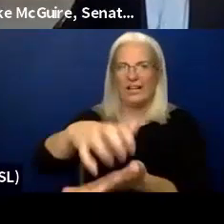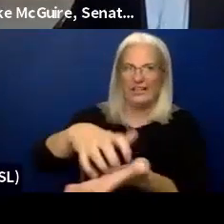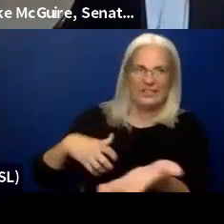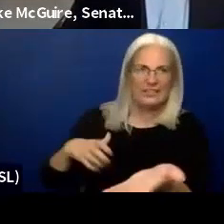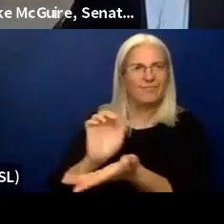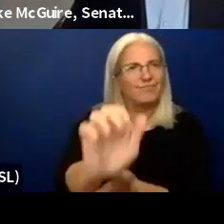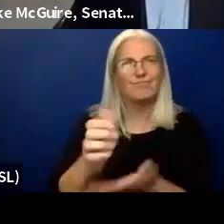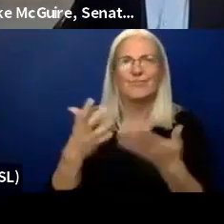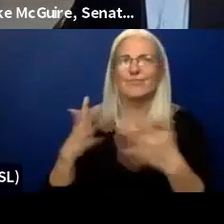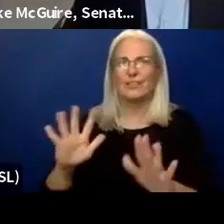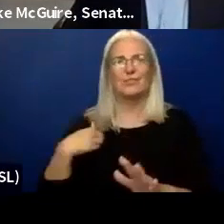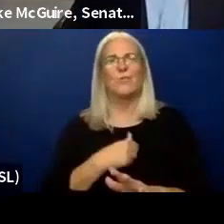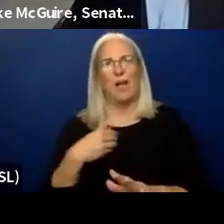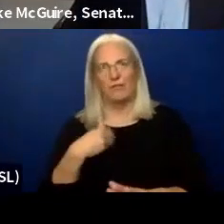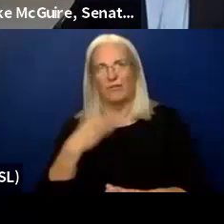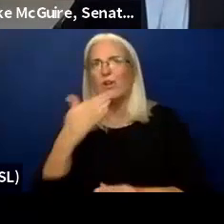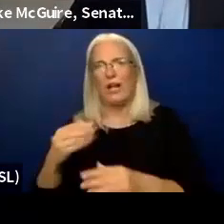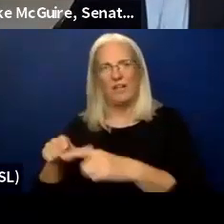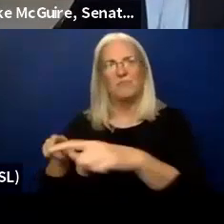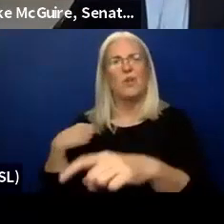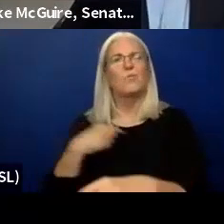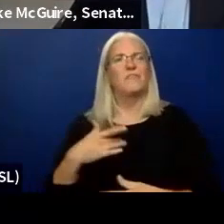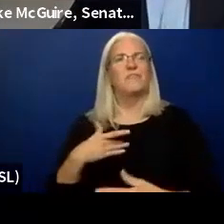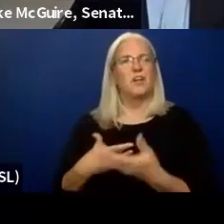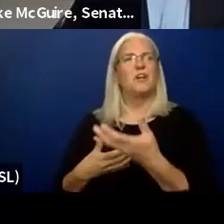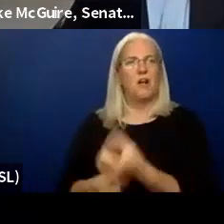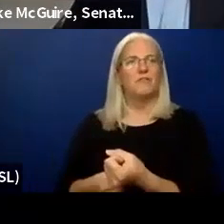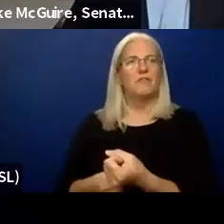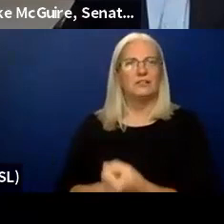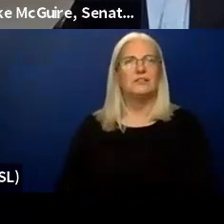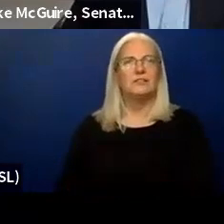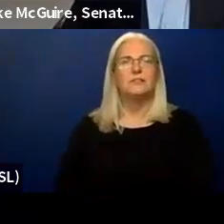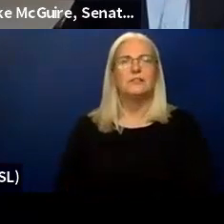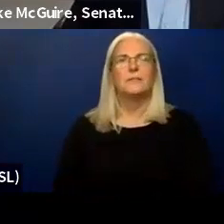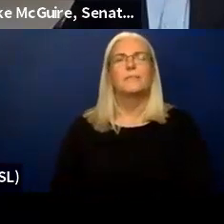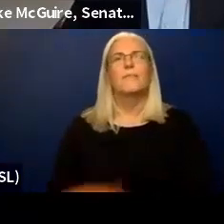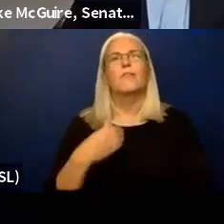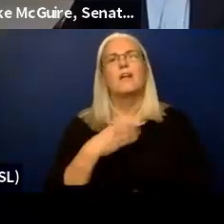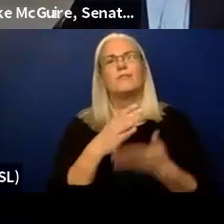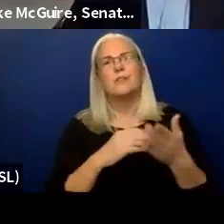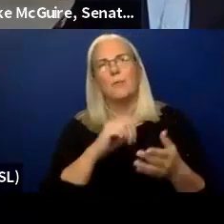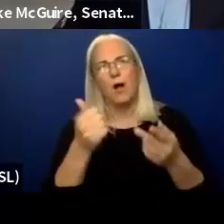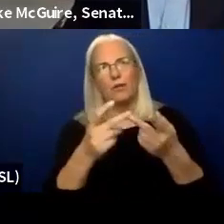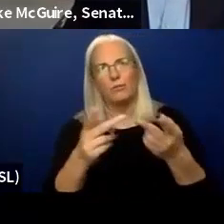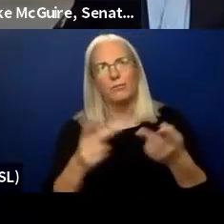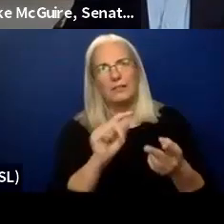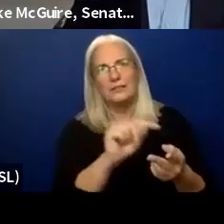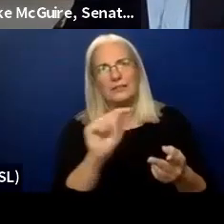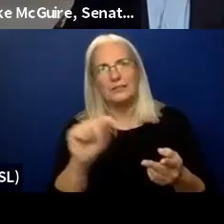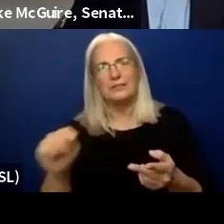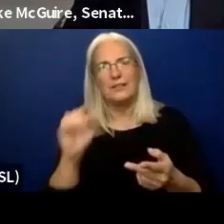feel really good about it. The other couple other points I want to hit, I hit them at the news conference at 11, was if